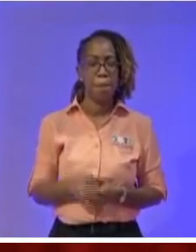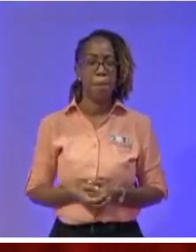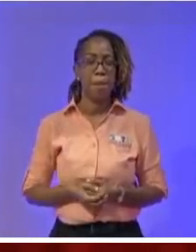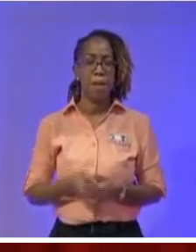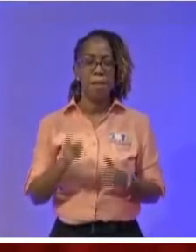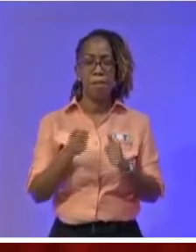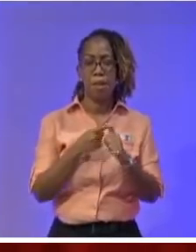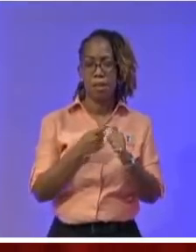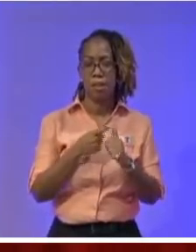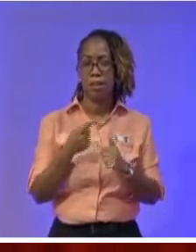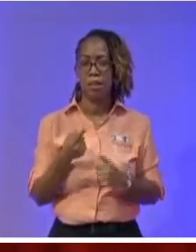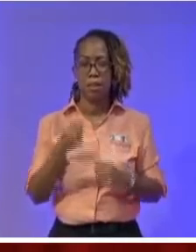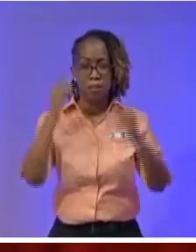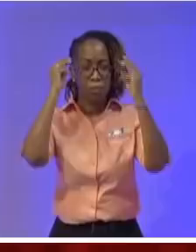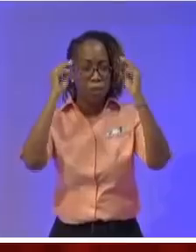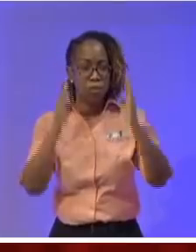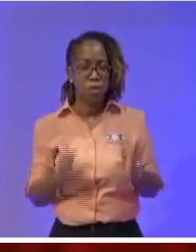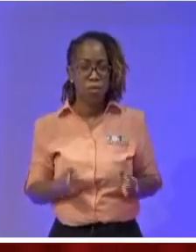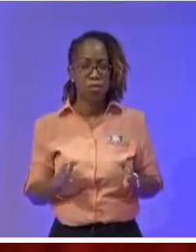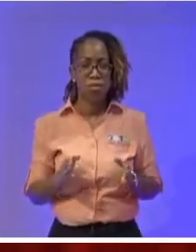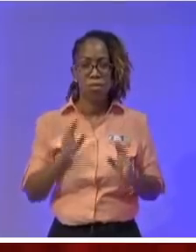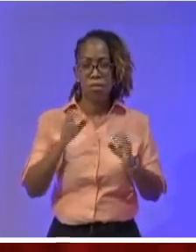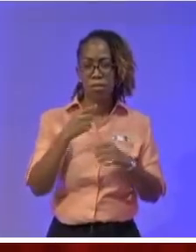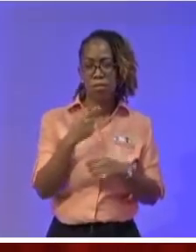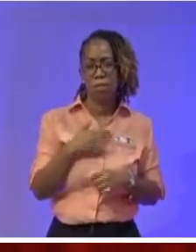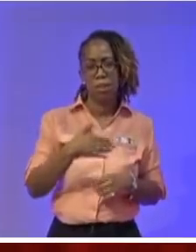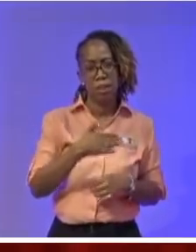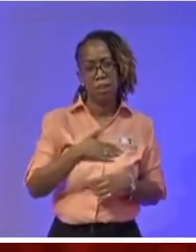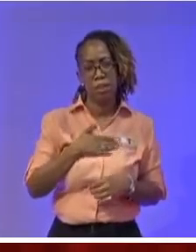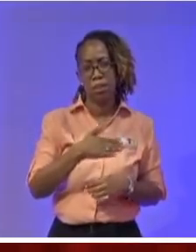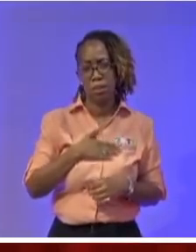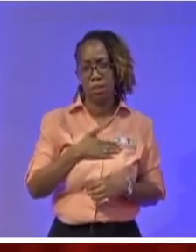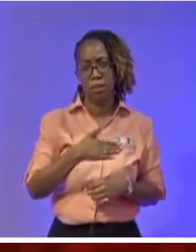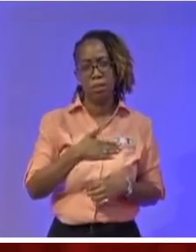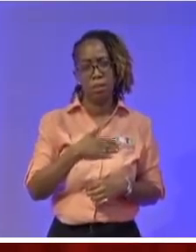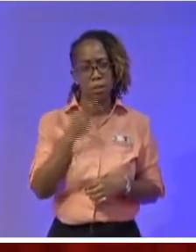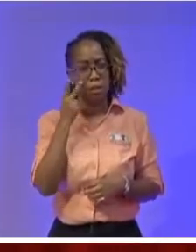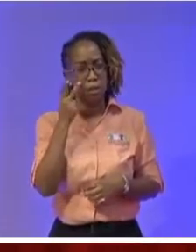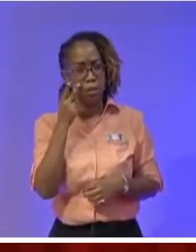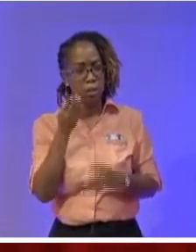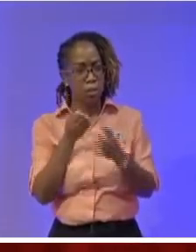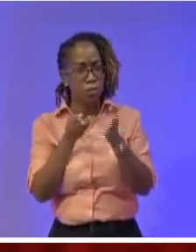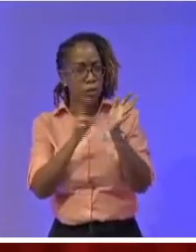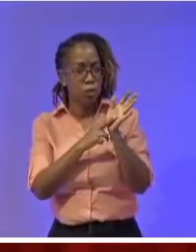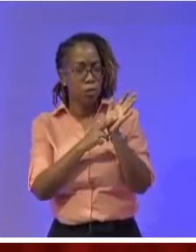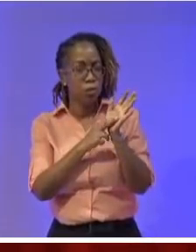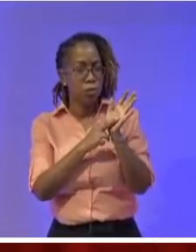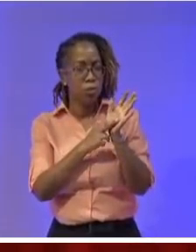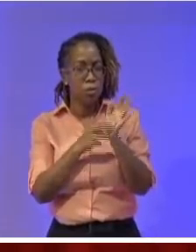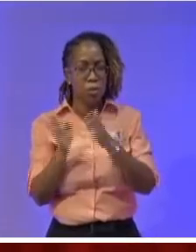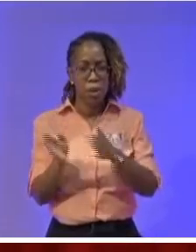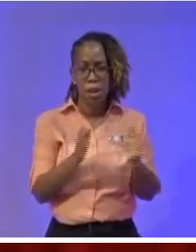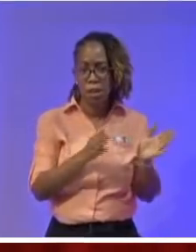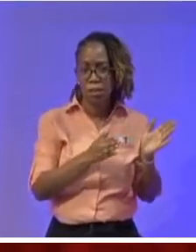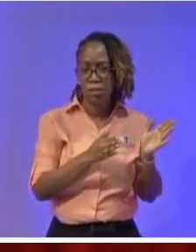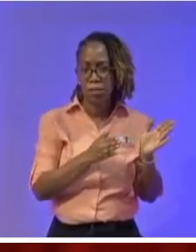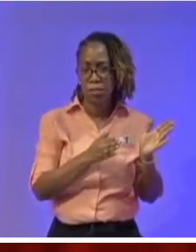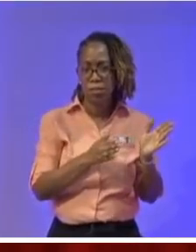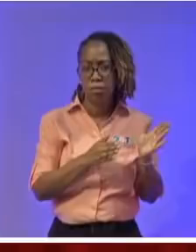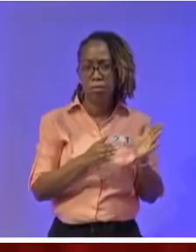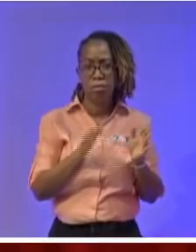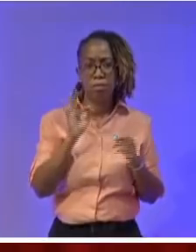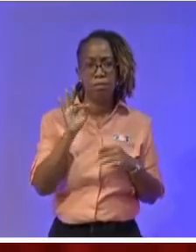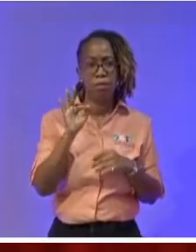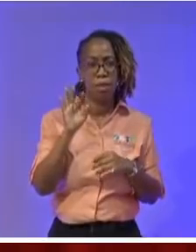Minister. Can you please respond to reports that plans for the Freeport mass storage facility have